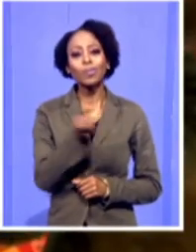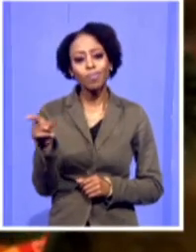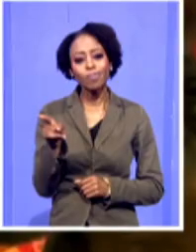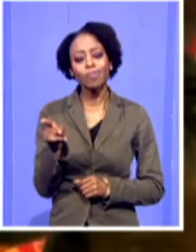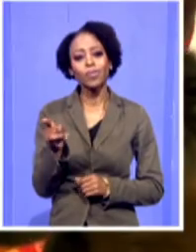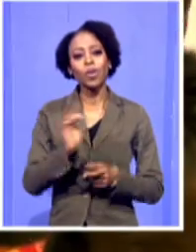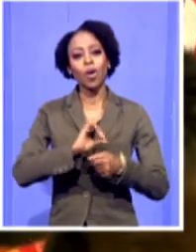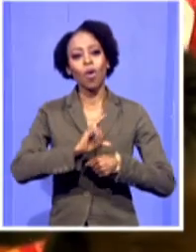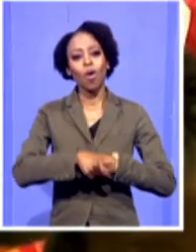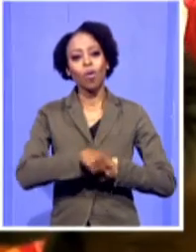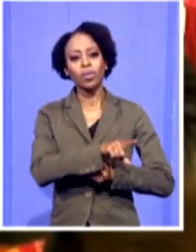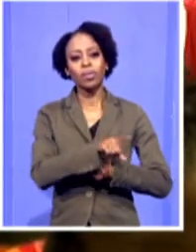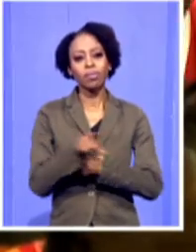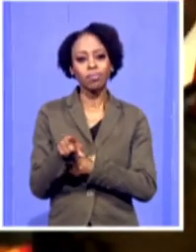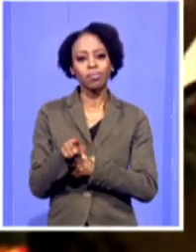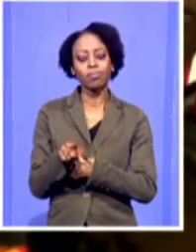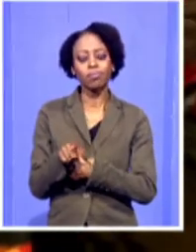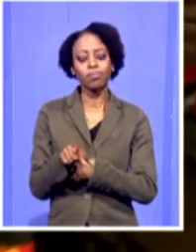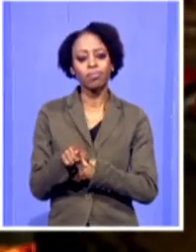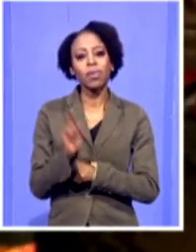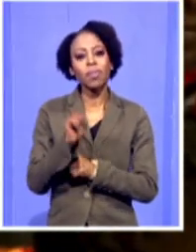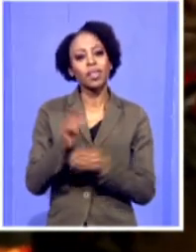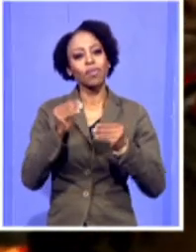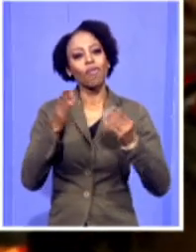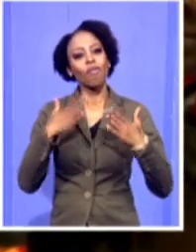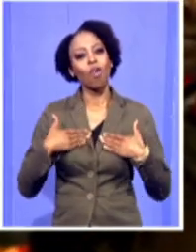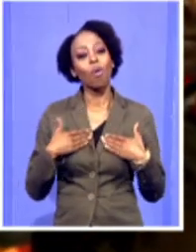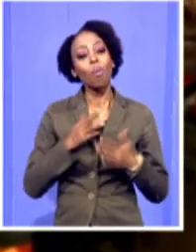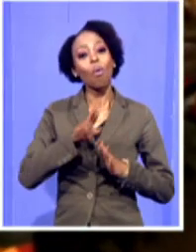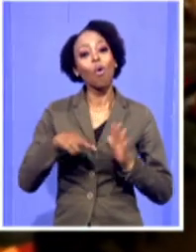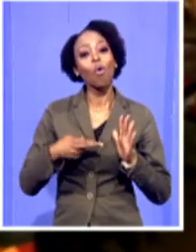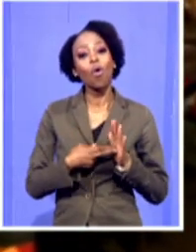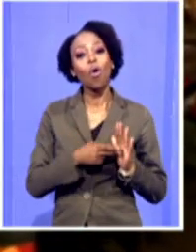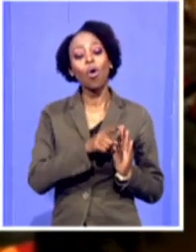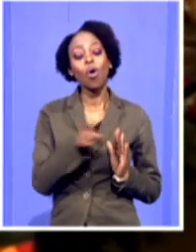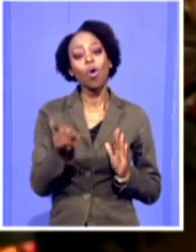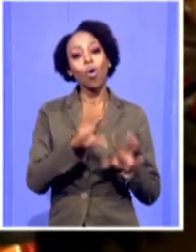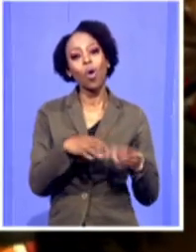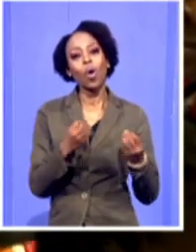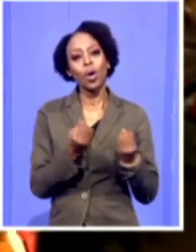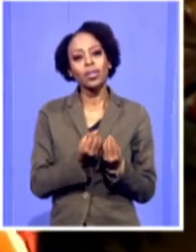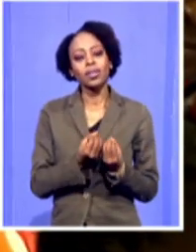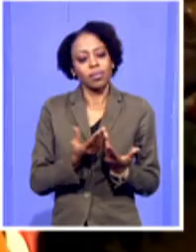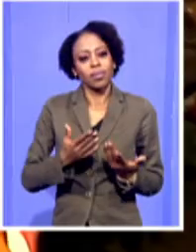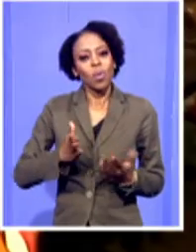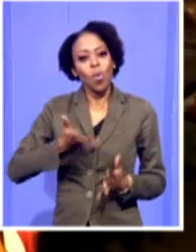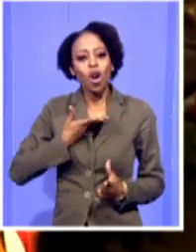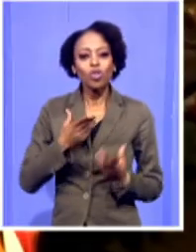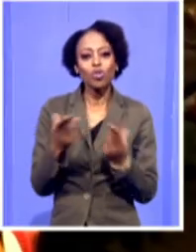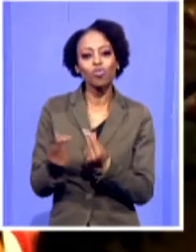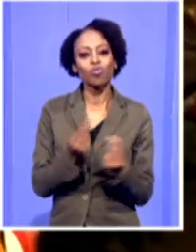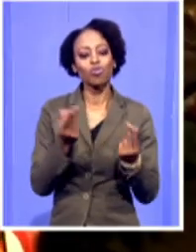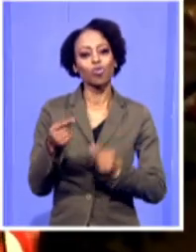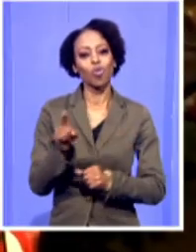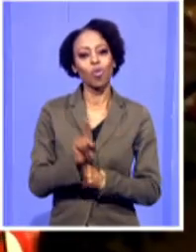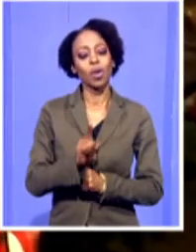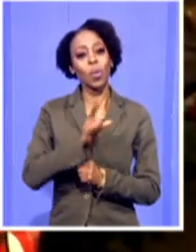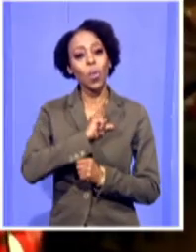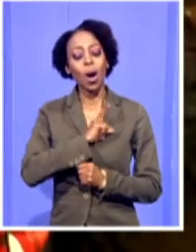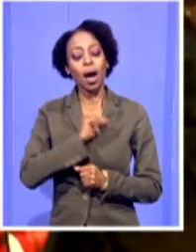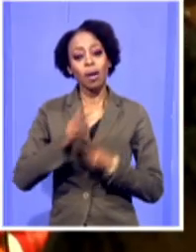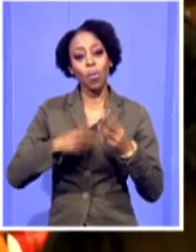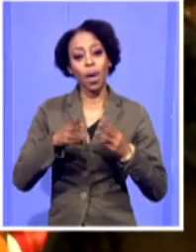Congress what role the party sees itself in helping to unionize